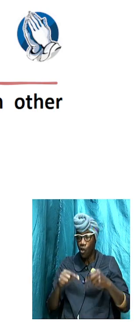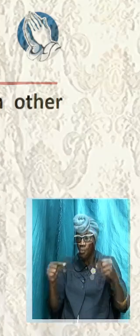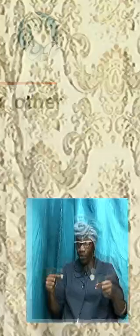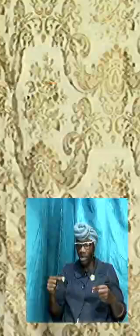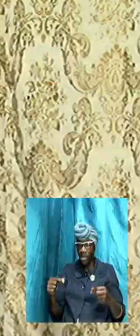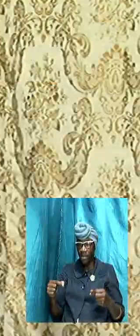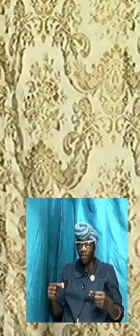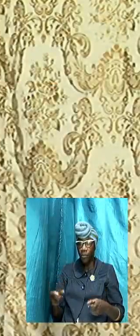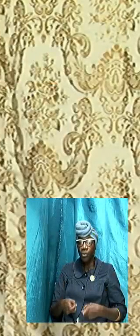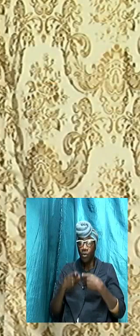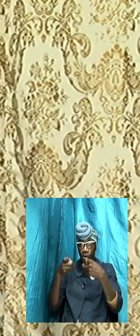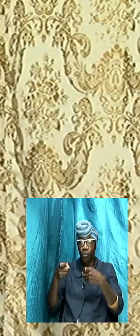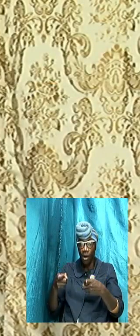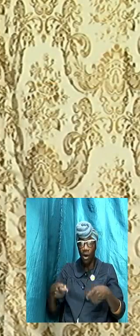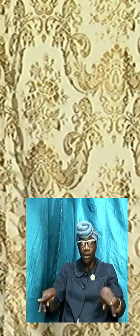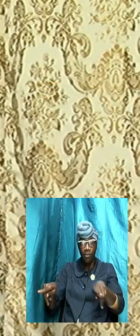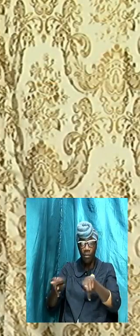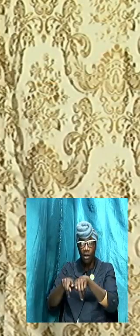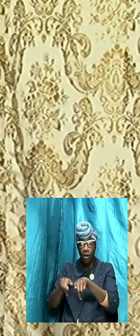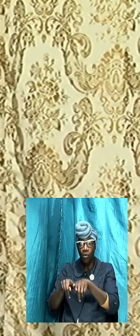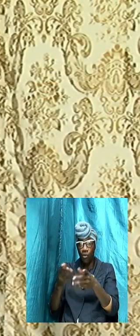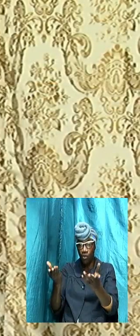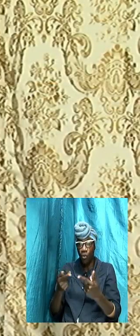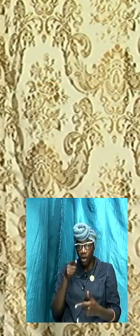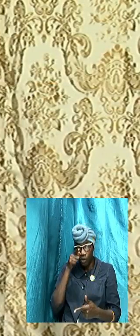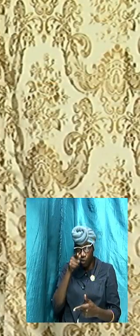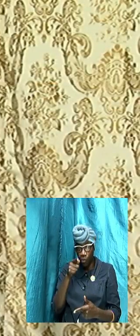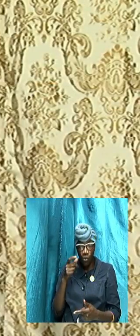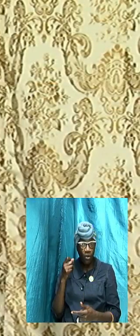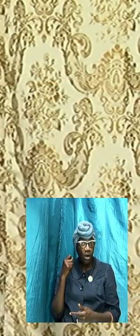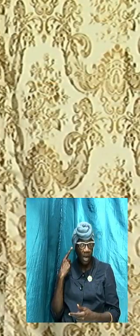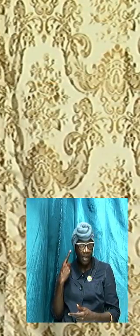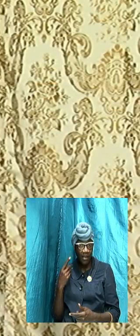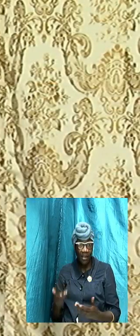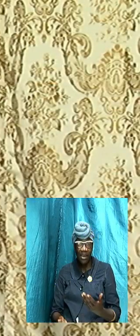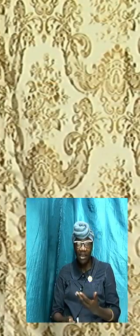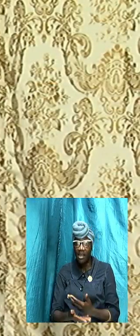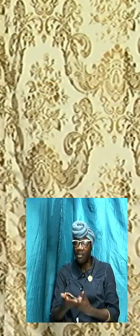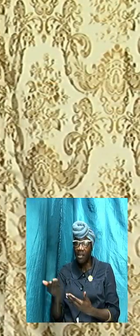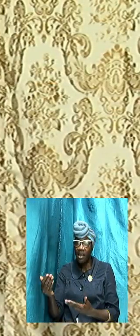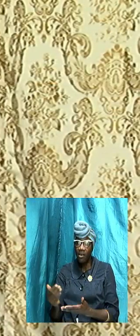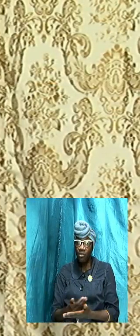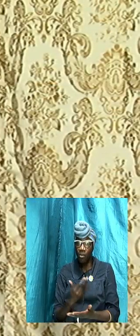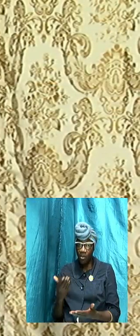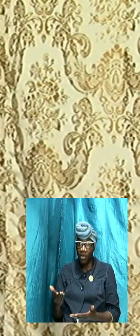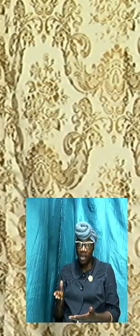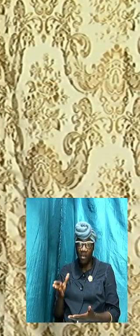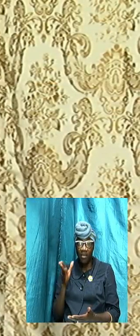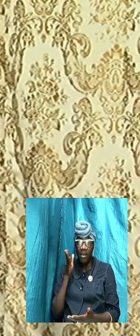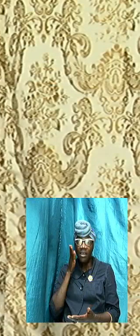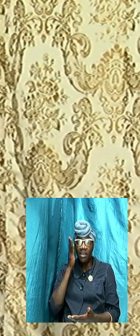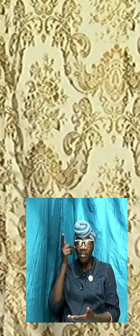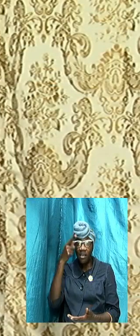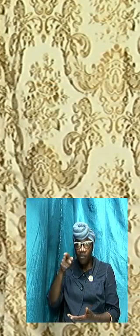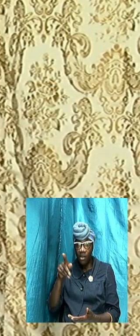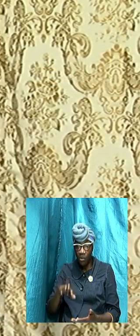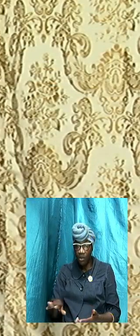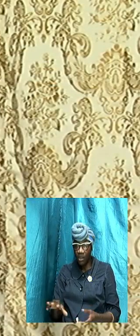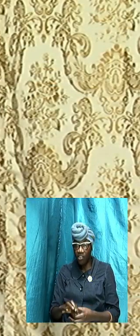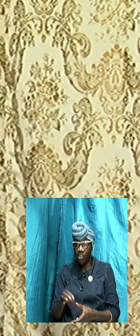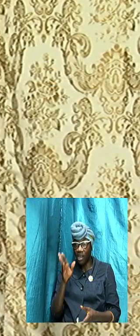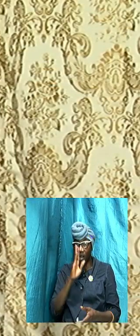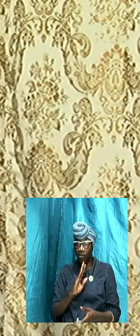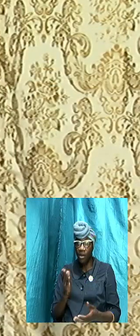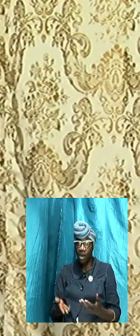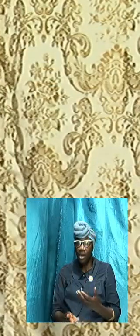I close here, but tonight I want us to understand that there are some things that is destined for you as a child of God. There